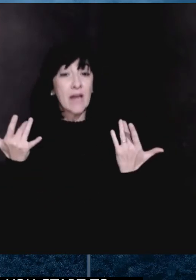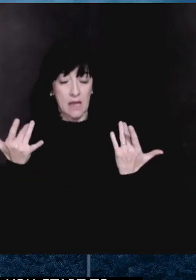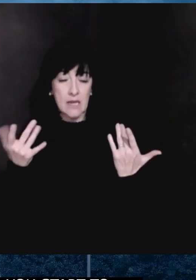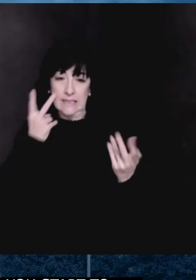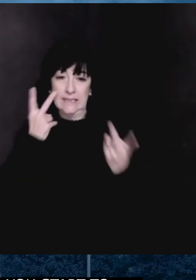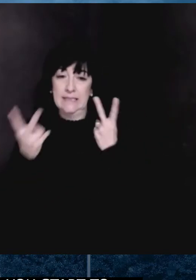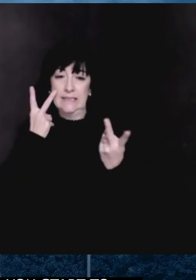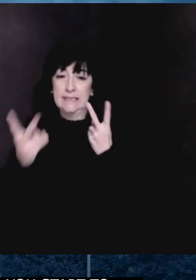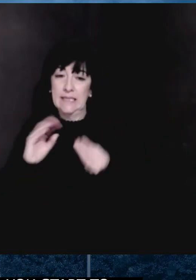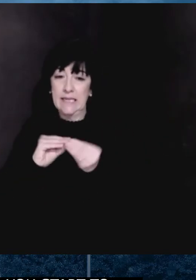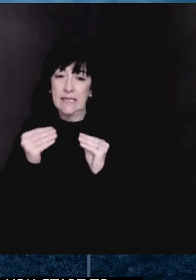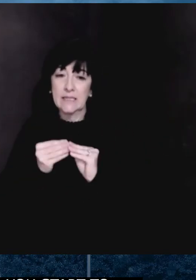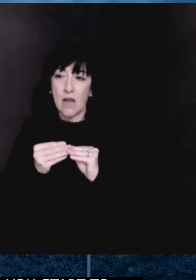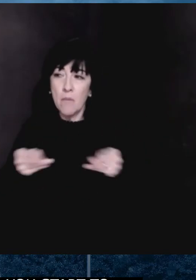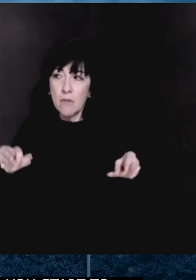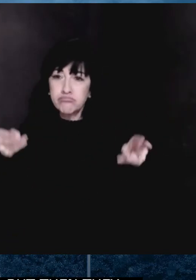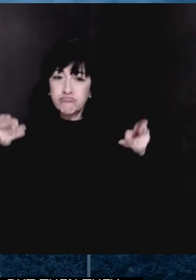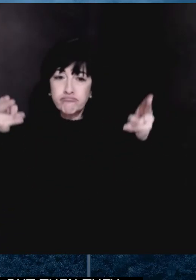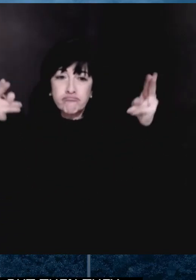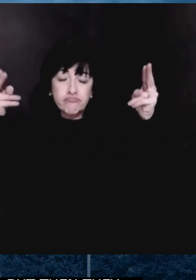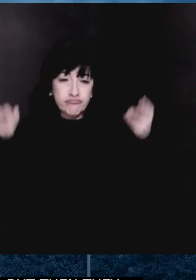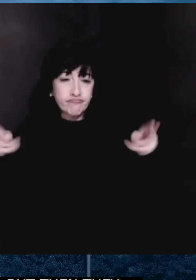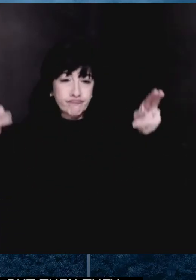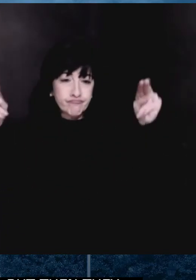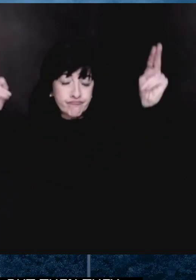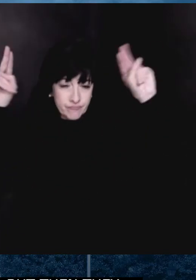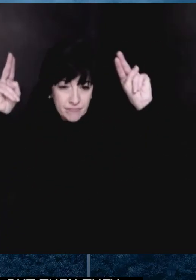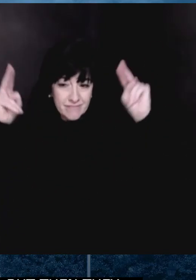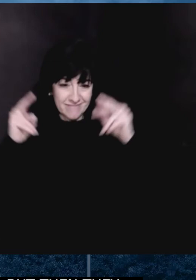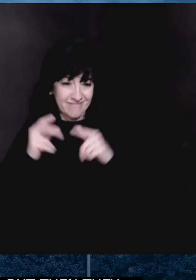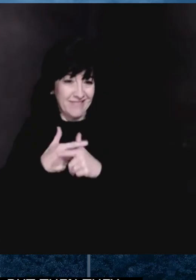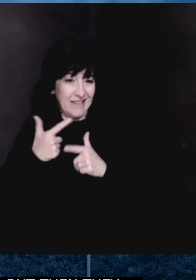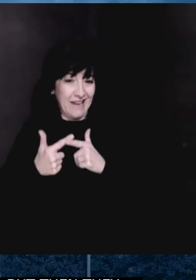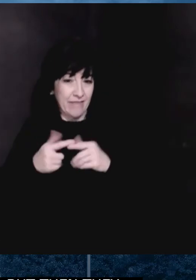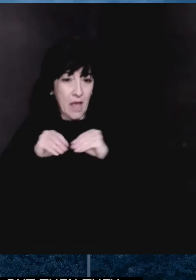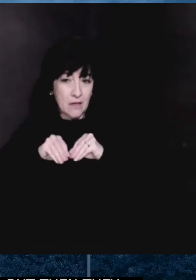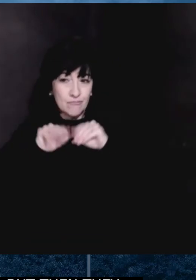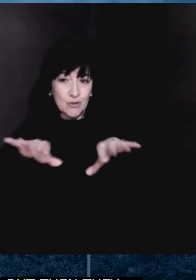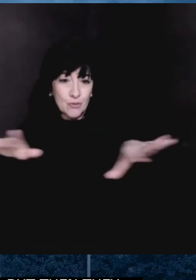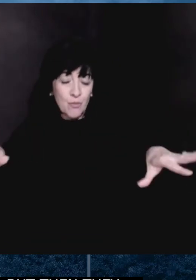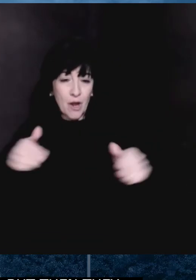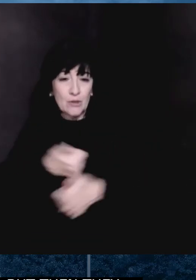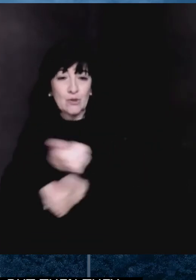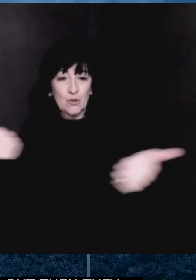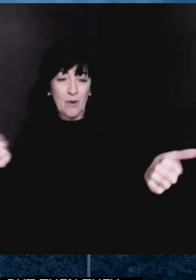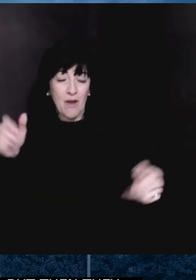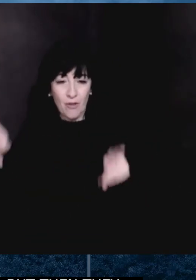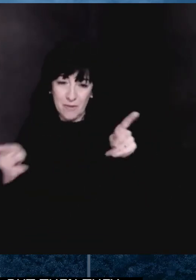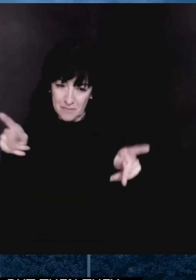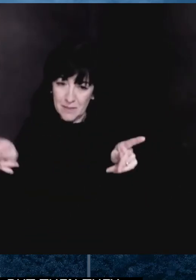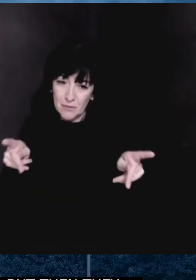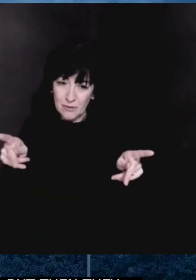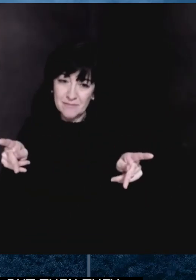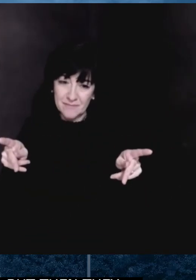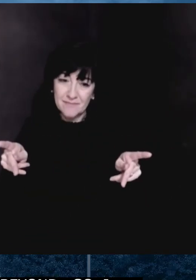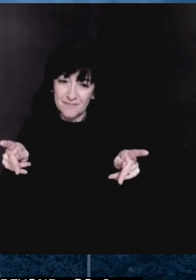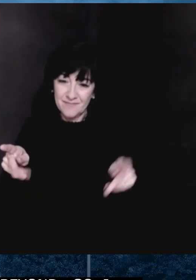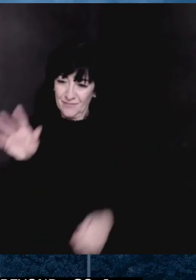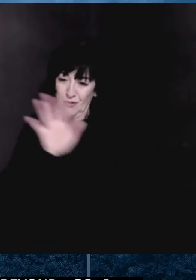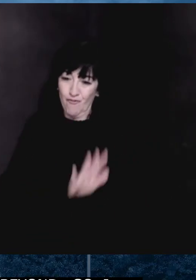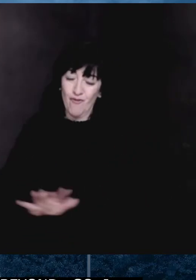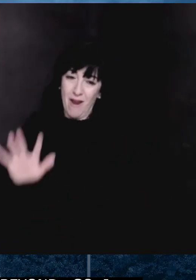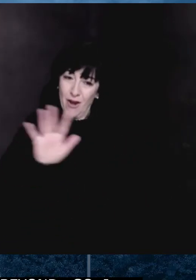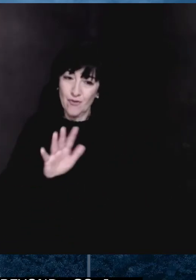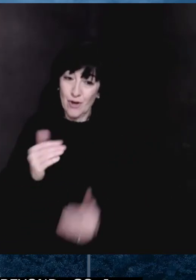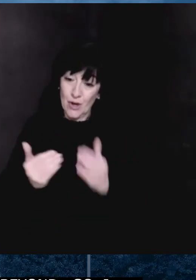it transmits to others beyond. So, I think an uptick right around New Year's